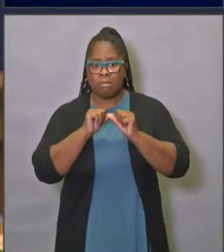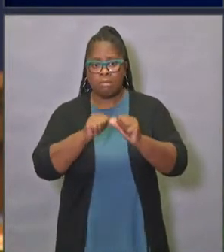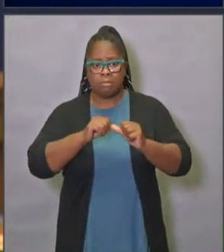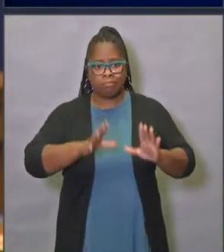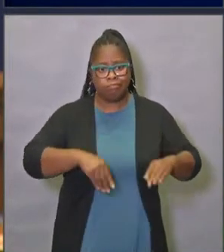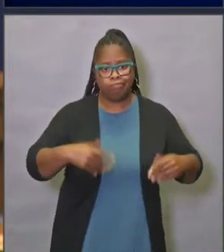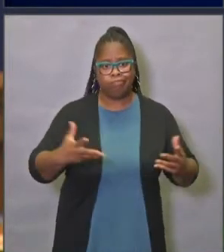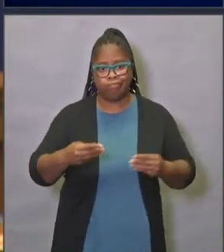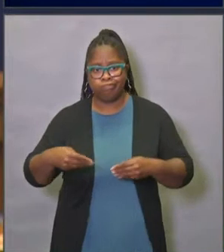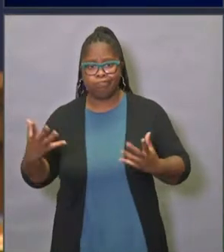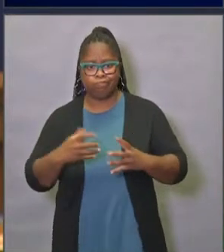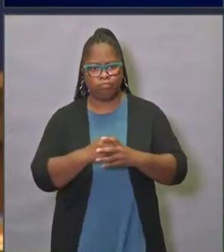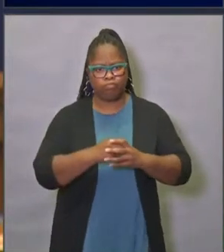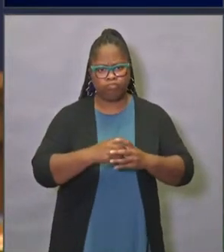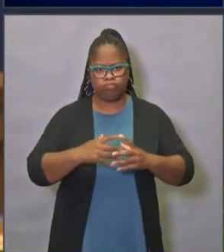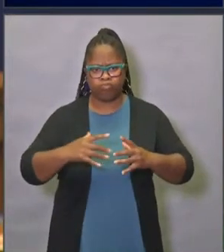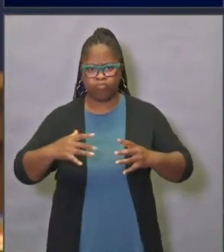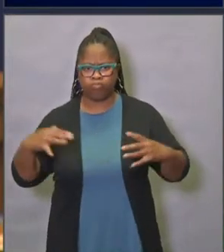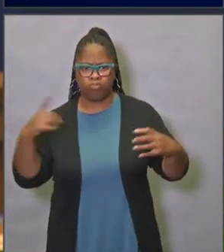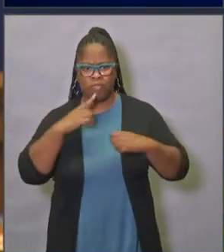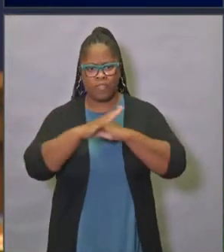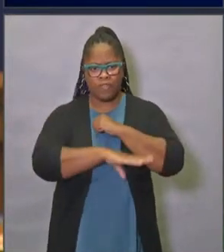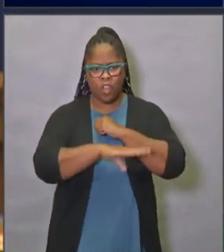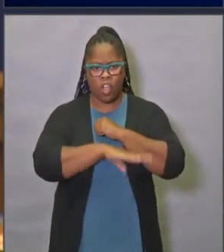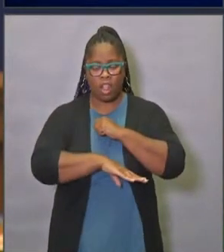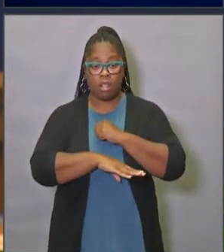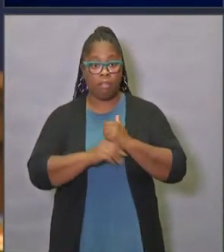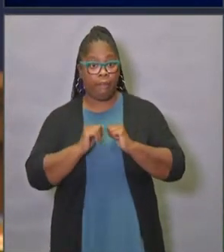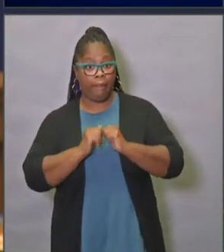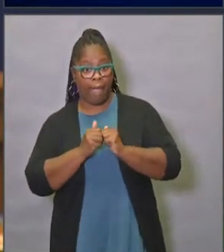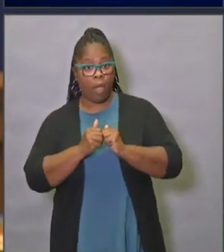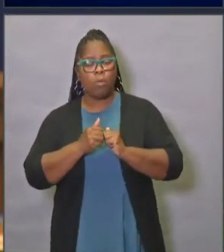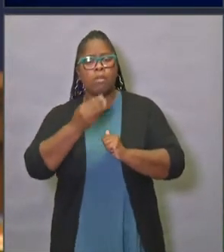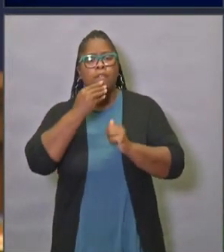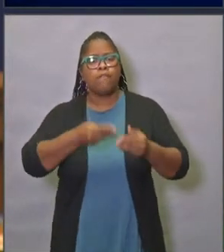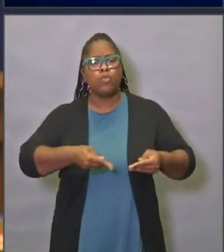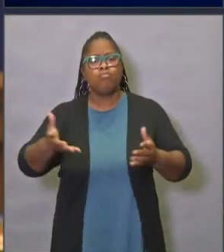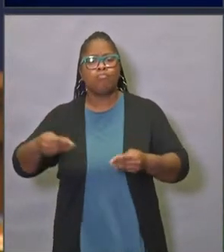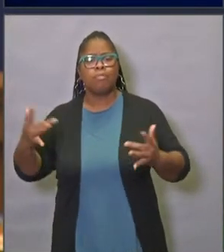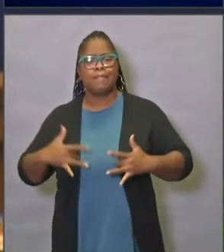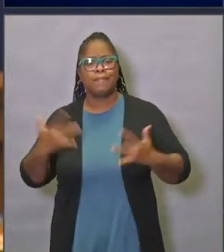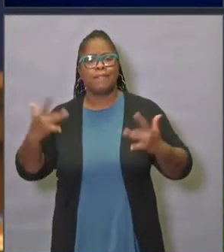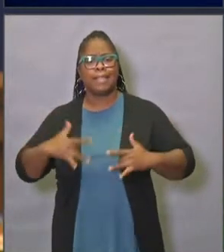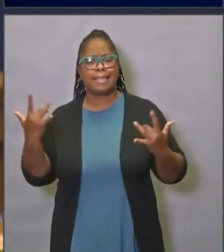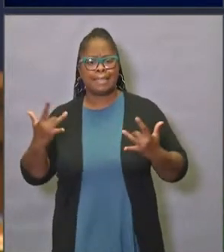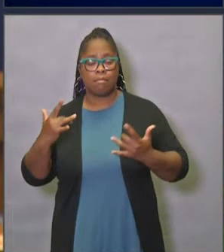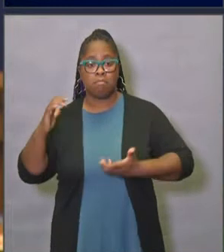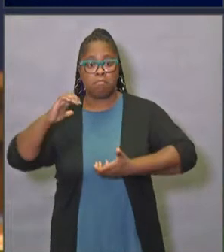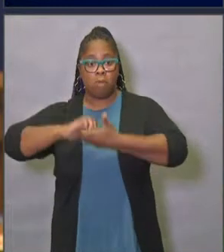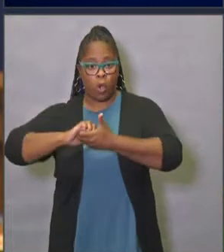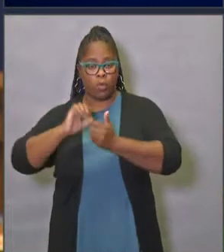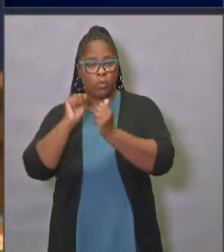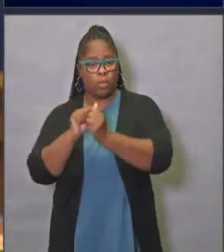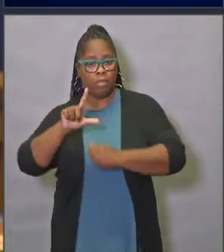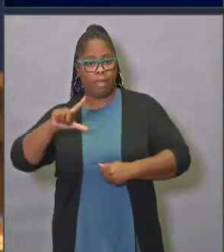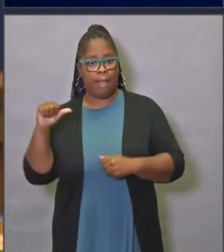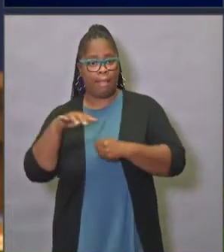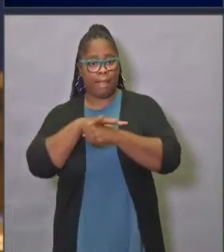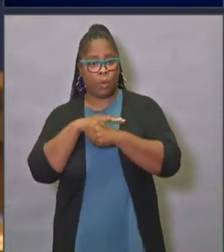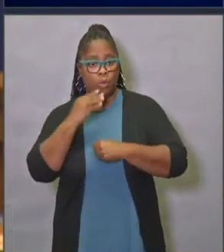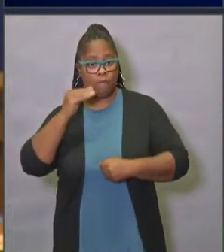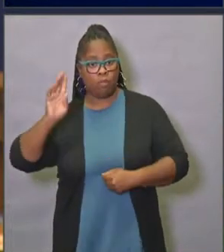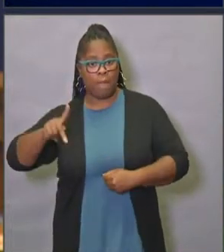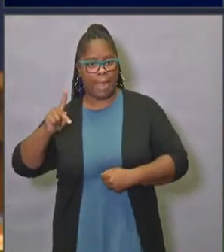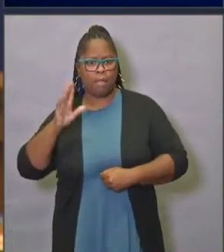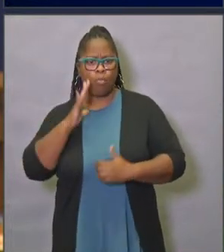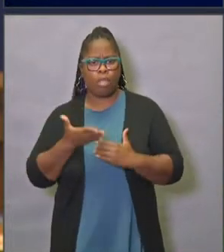food assistance programs this fall, starting with increasing the number of food distribution events held in partnership with the LA Regional